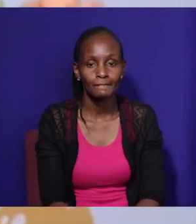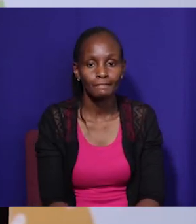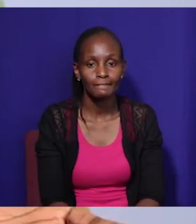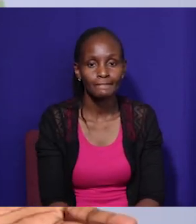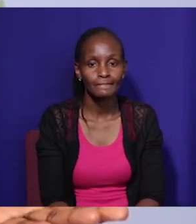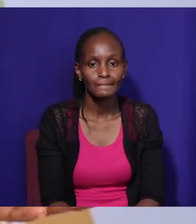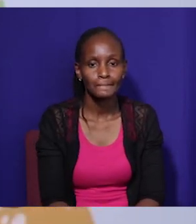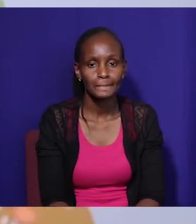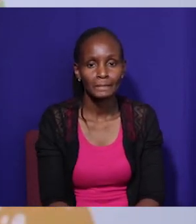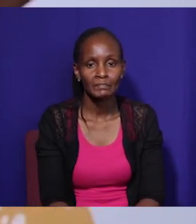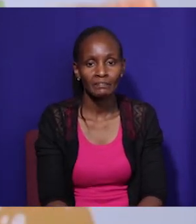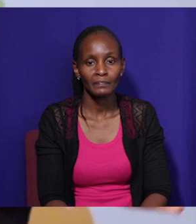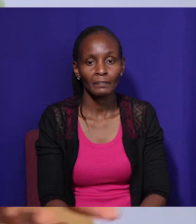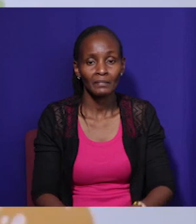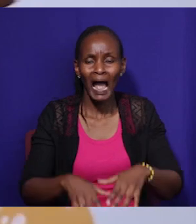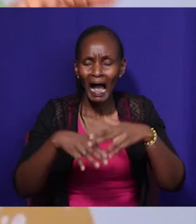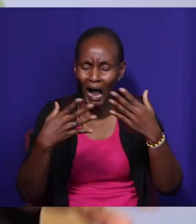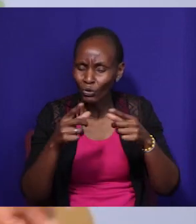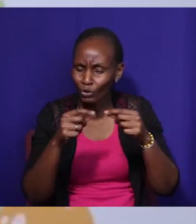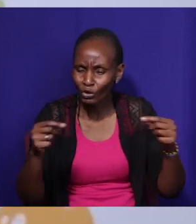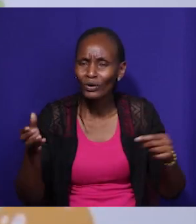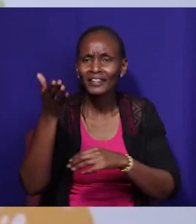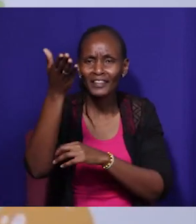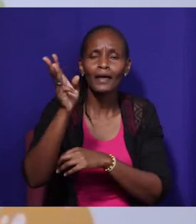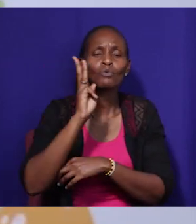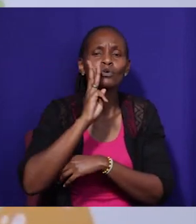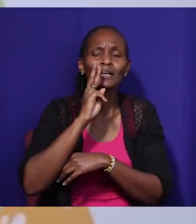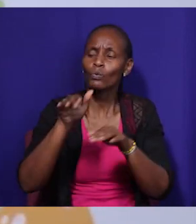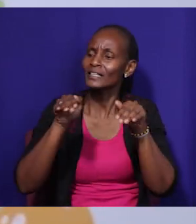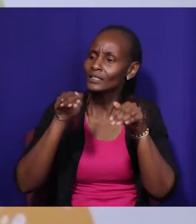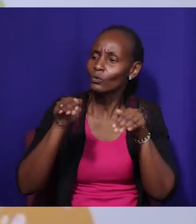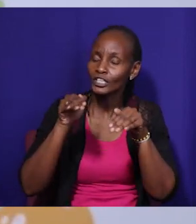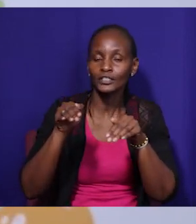For how long were they out at sea?